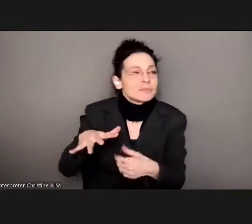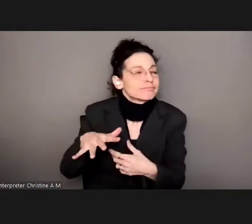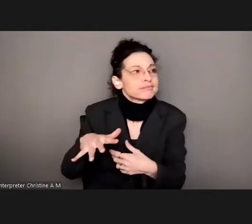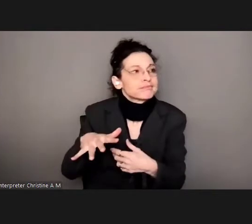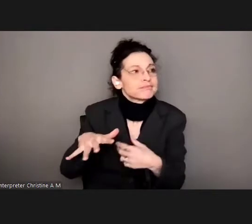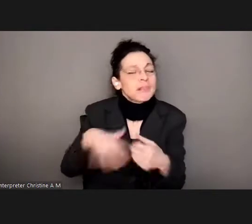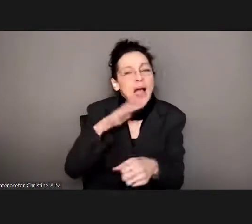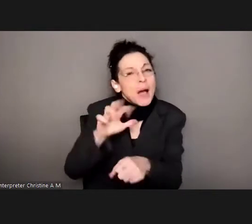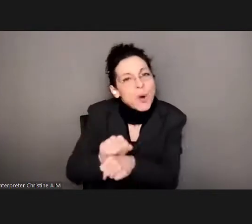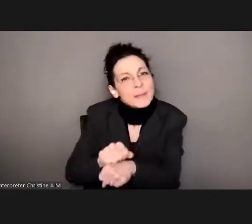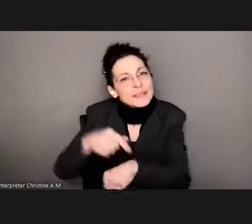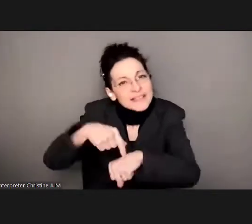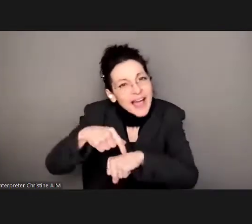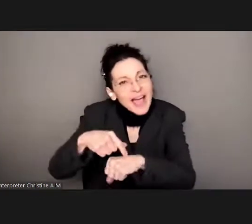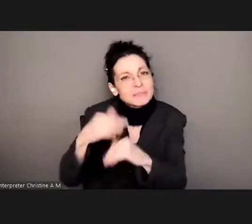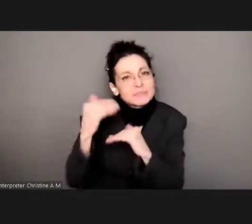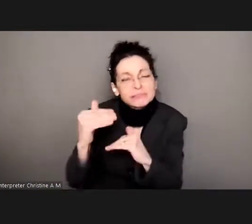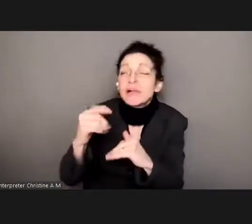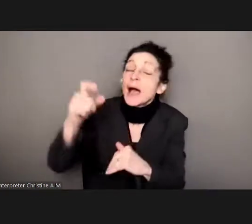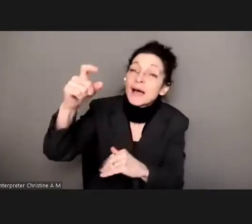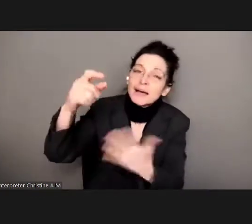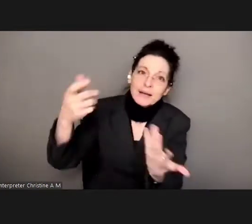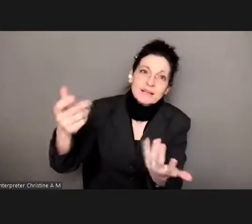the chronological clock.